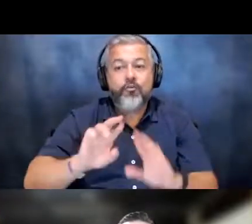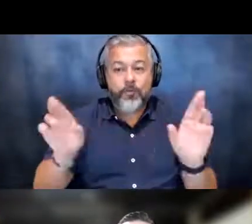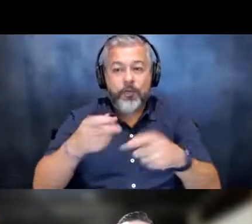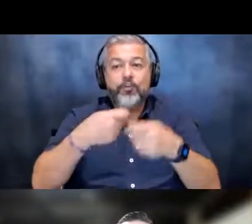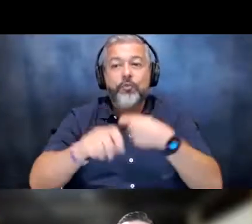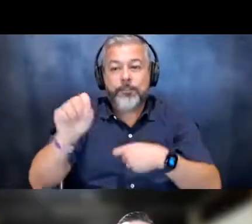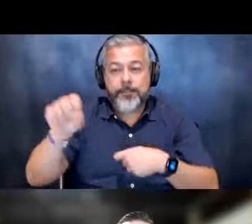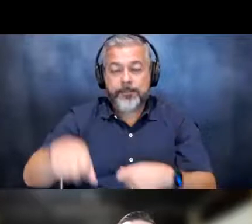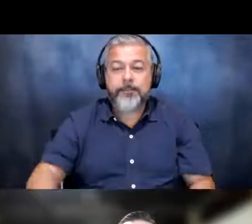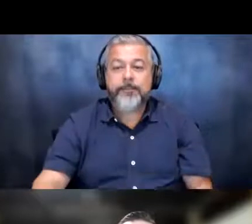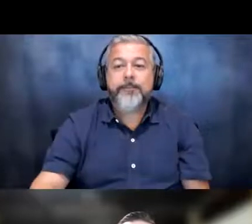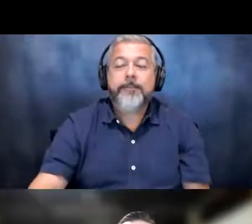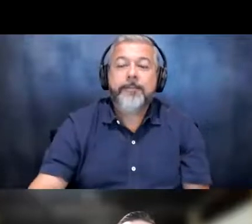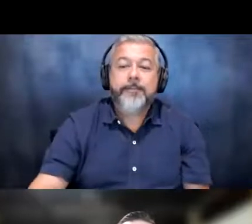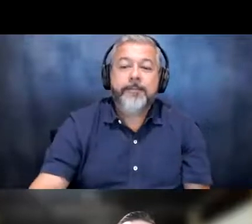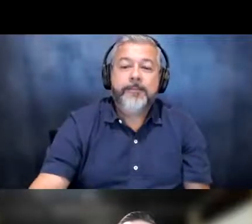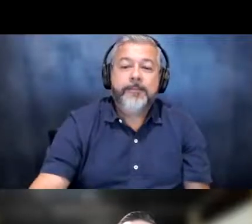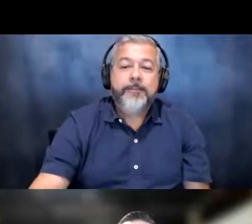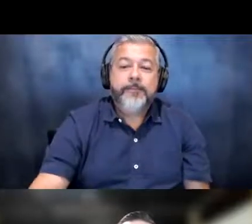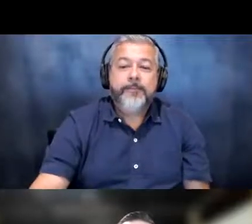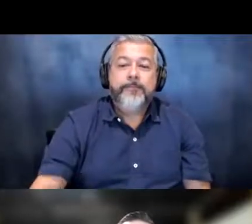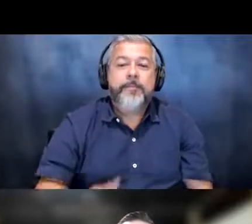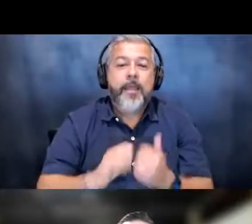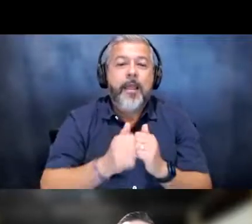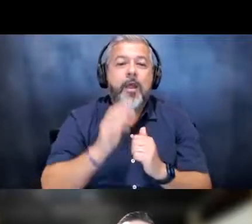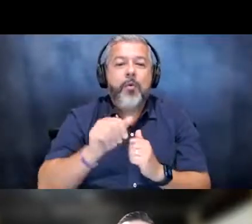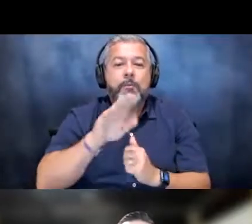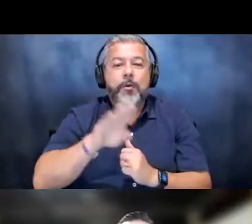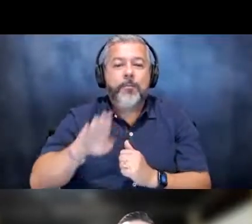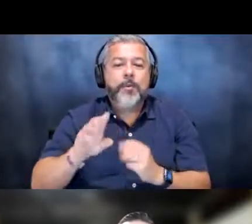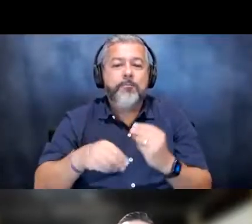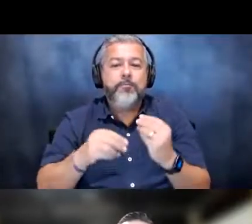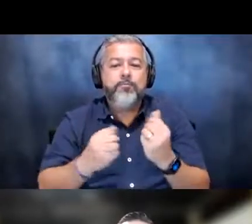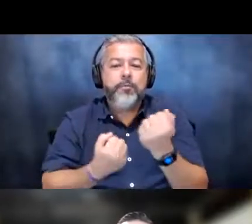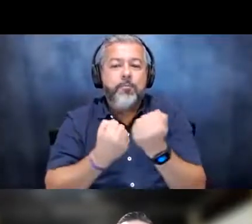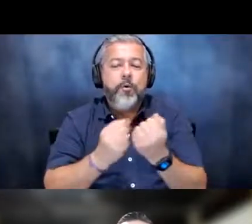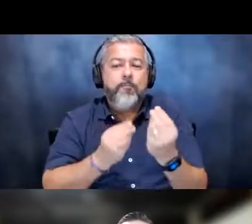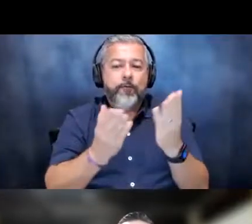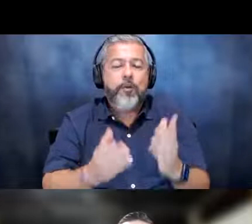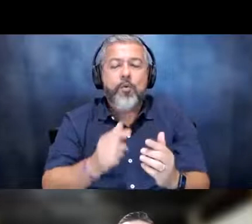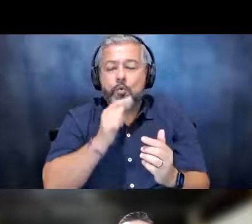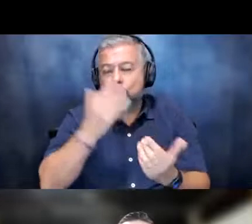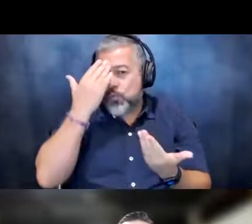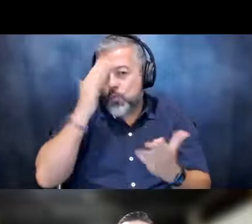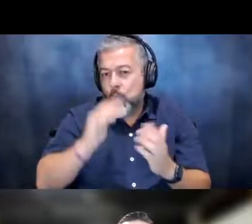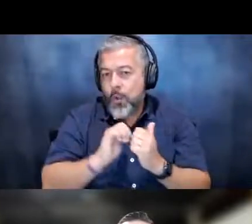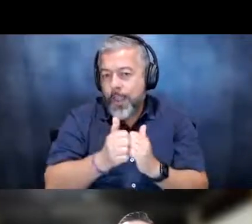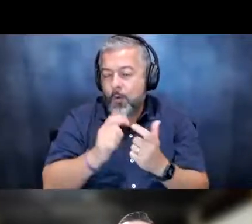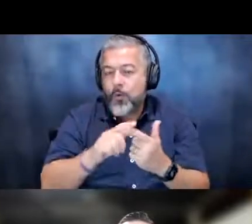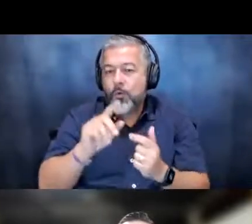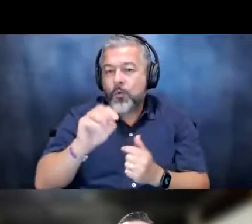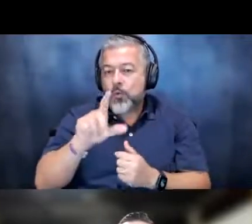here is, how will Brilliant Beginnings support providers who may not have the know-how or tools to